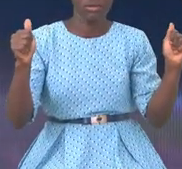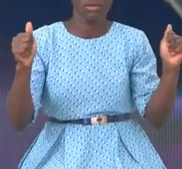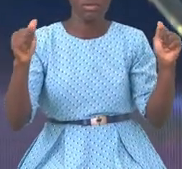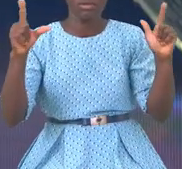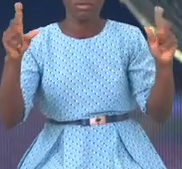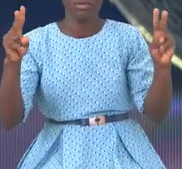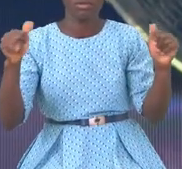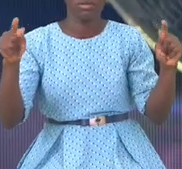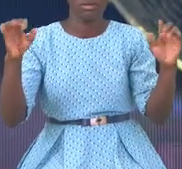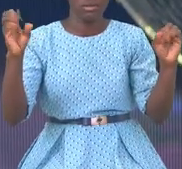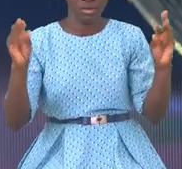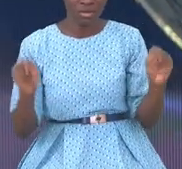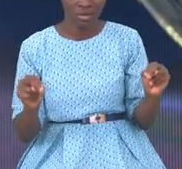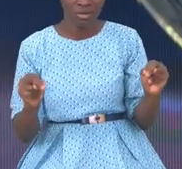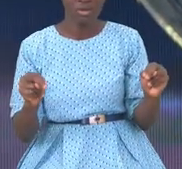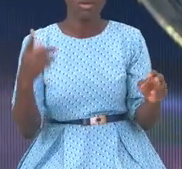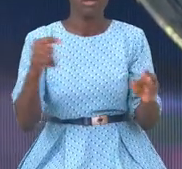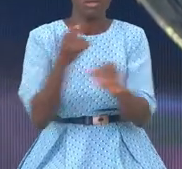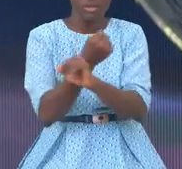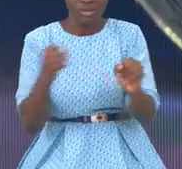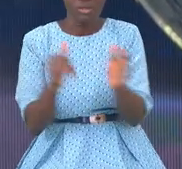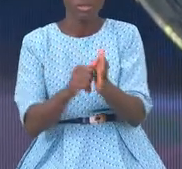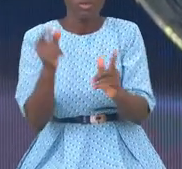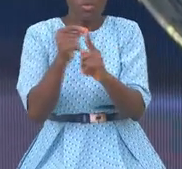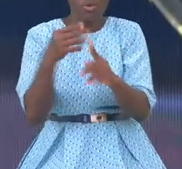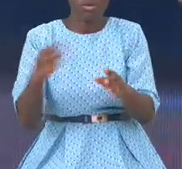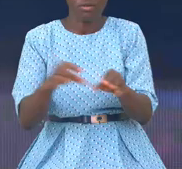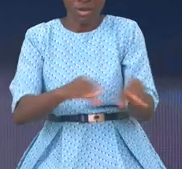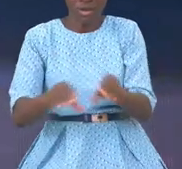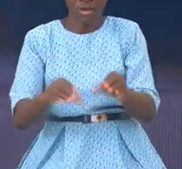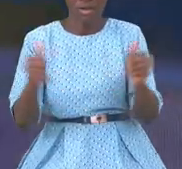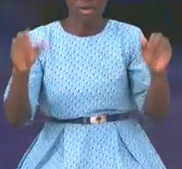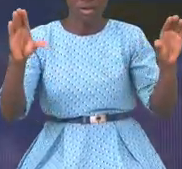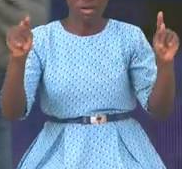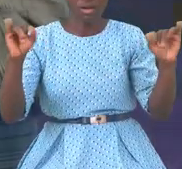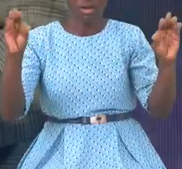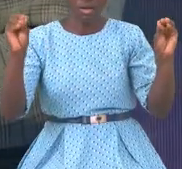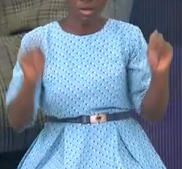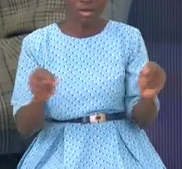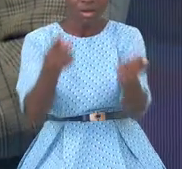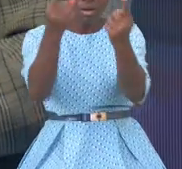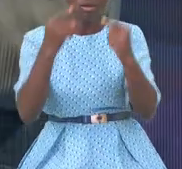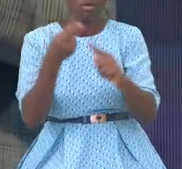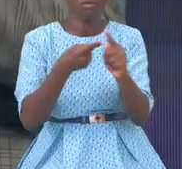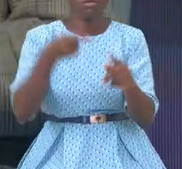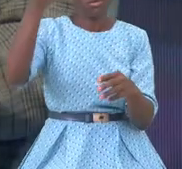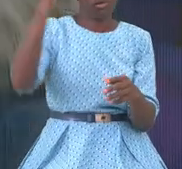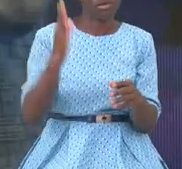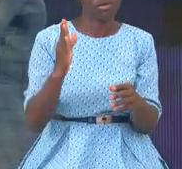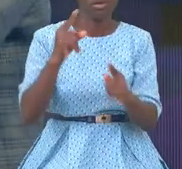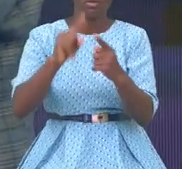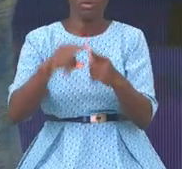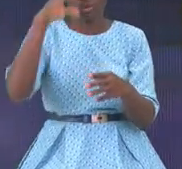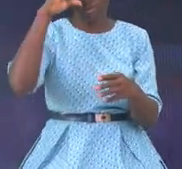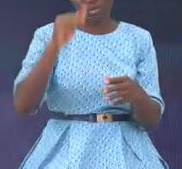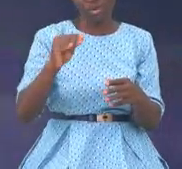action coming from God, coming to man. And it's what God does, save.